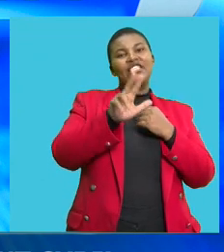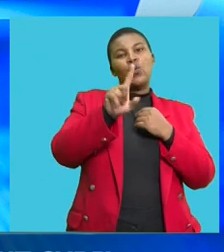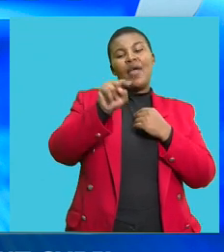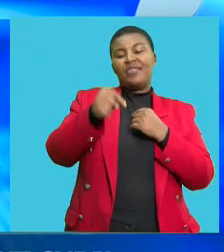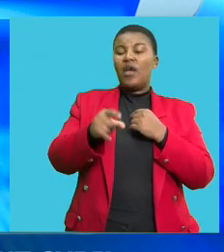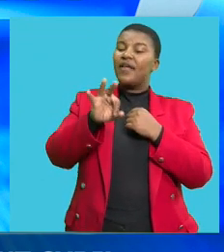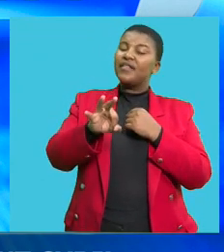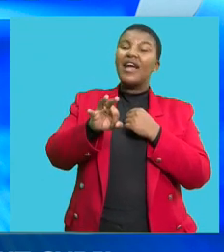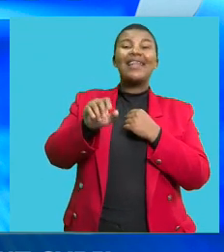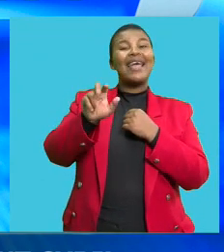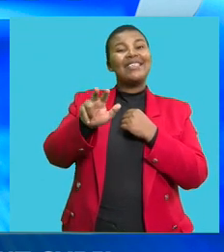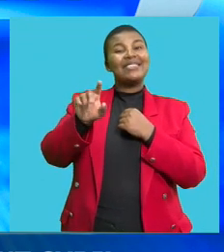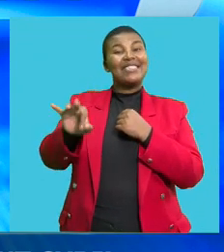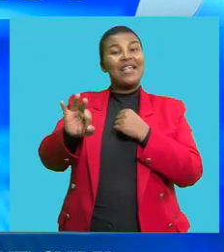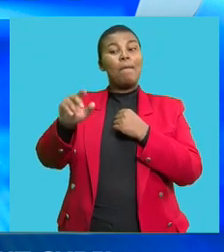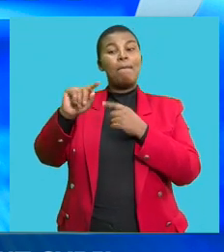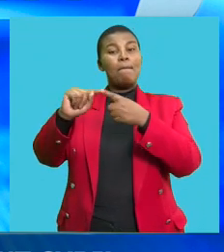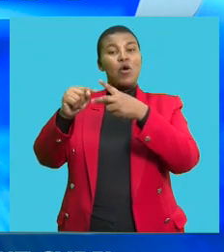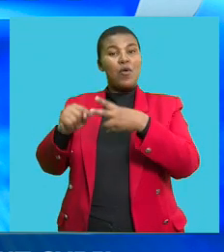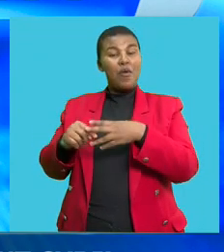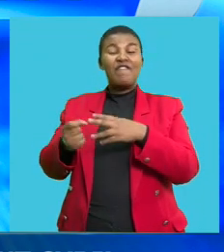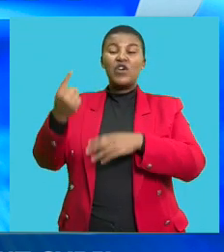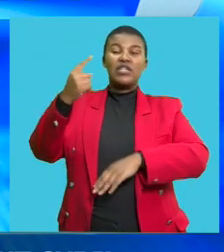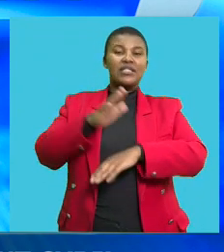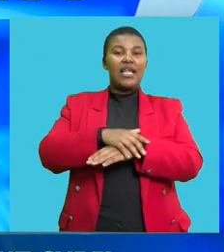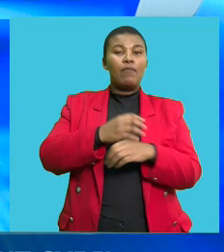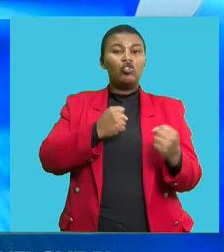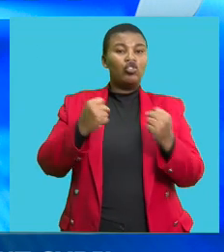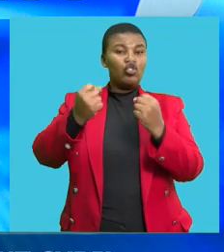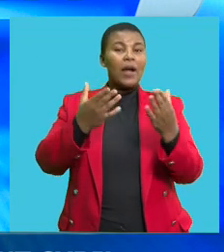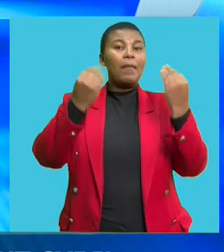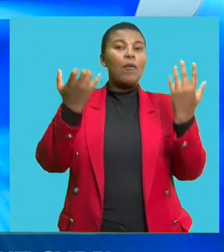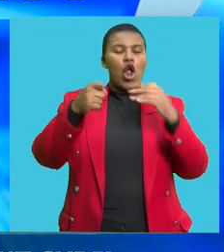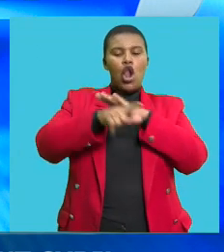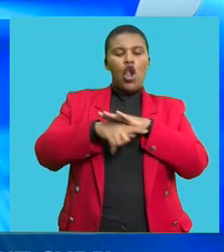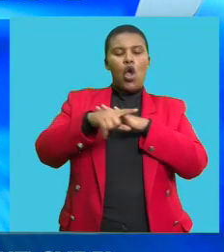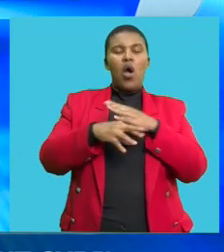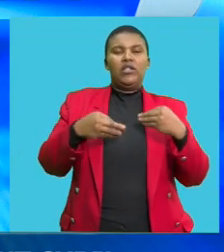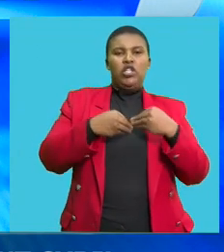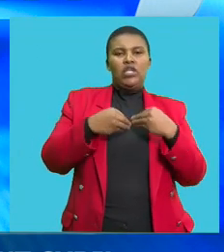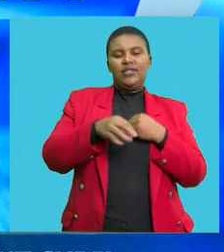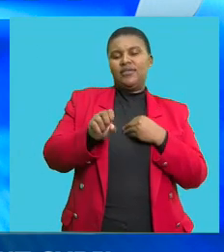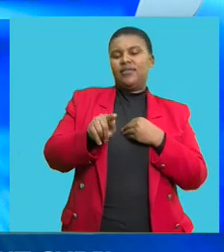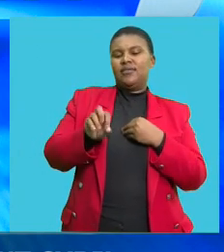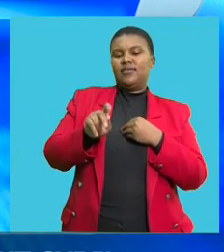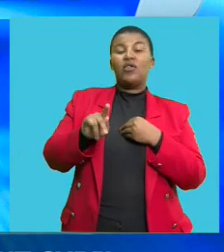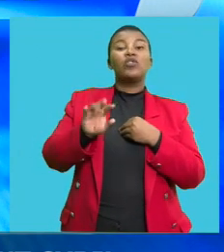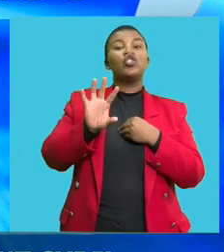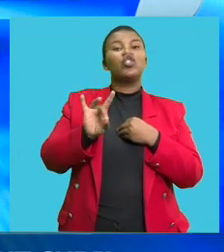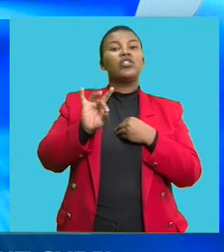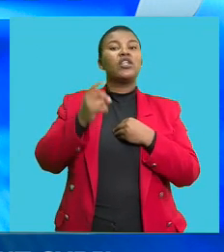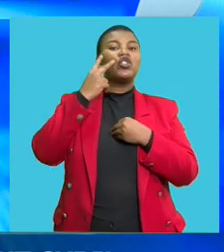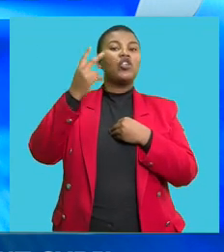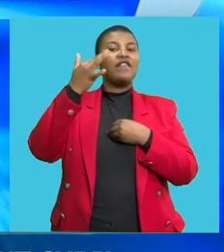81,364 points for the first time, driven by strong performance from local stocks. Tuesday saw a significant uptick in